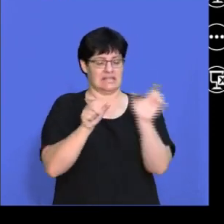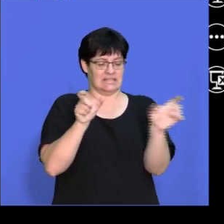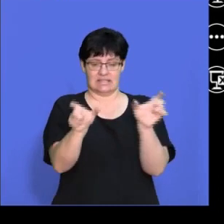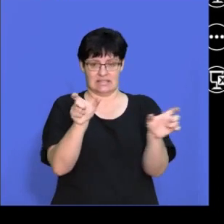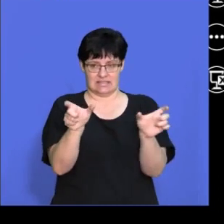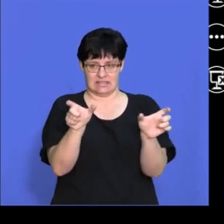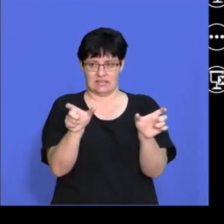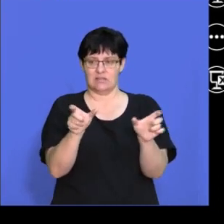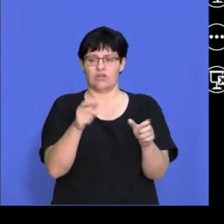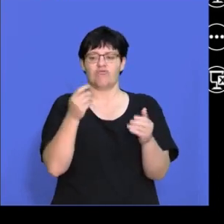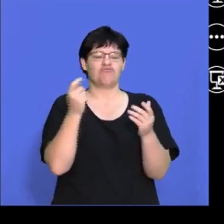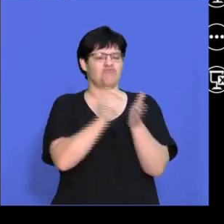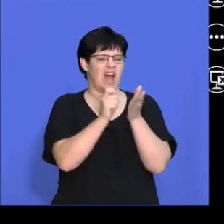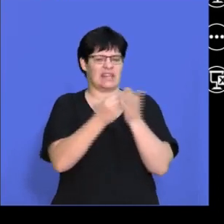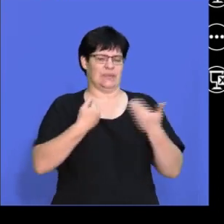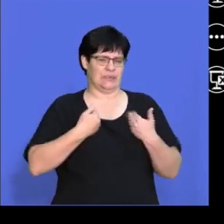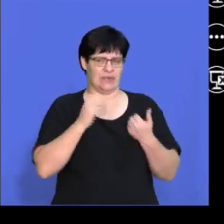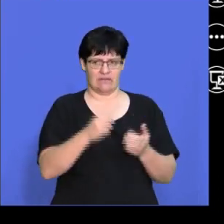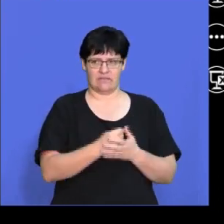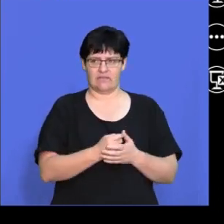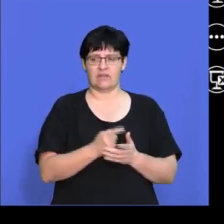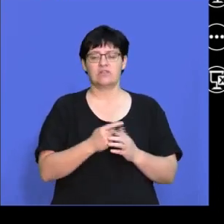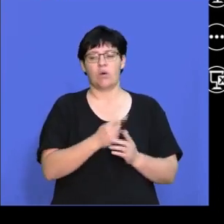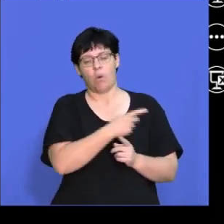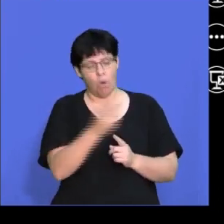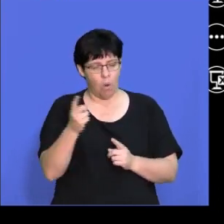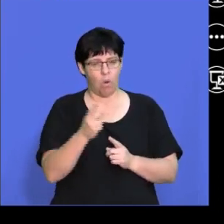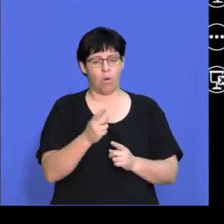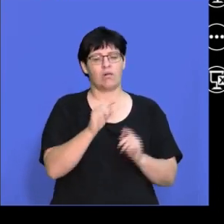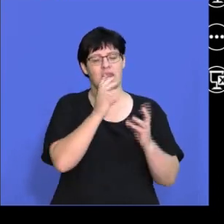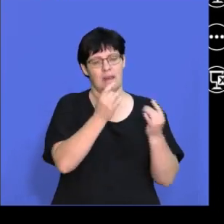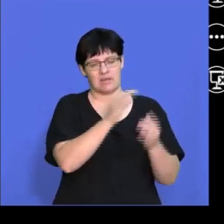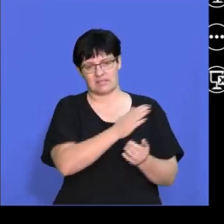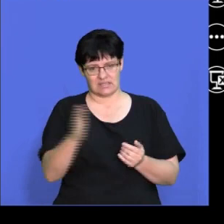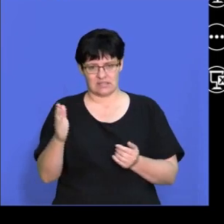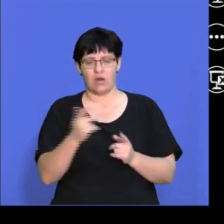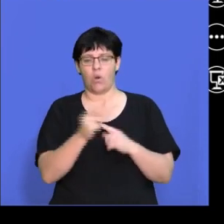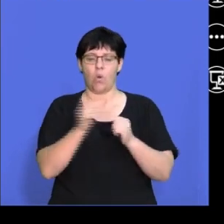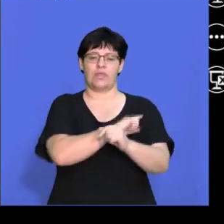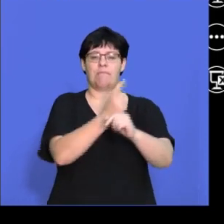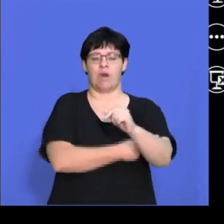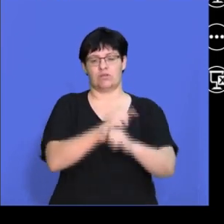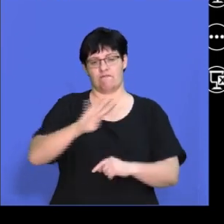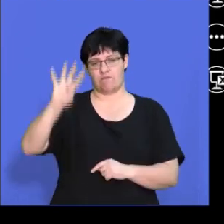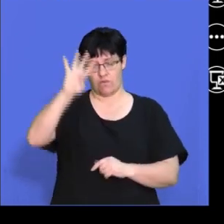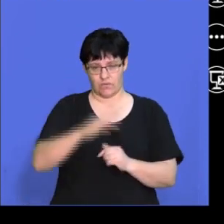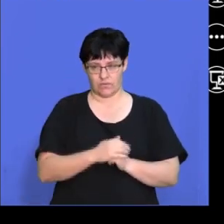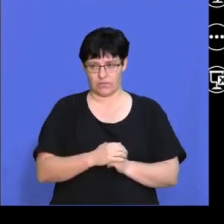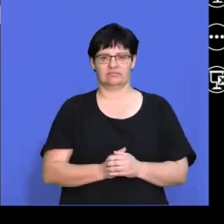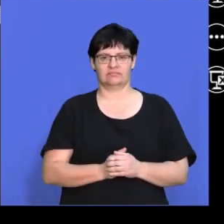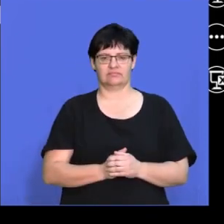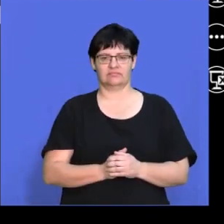sign in between those. You can write it nice and neatly. So it's the sum of all the first 5,000 natural numbers minus all those powers of